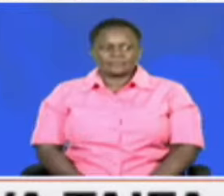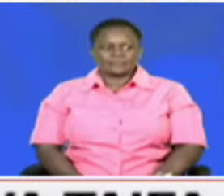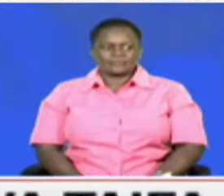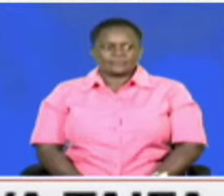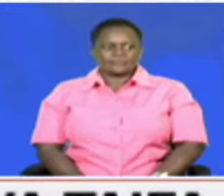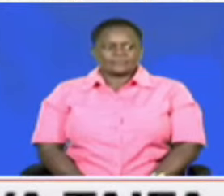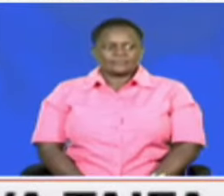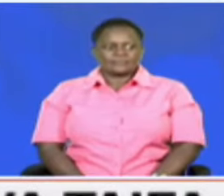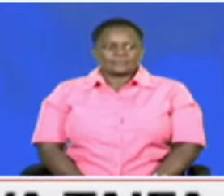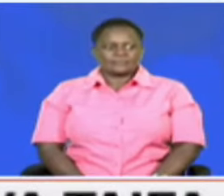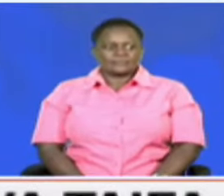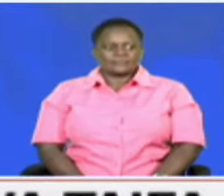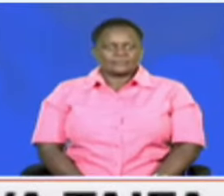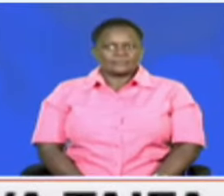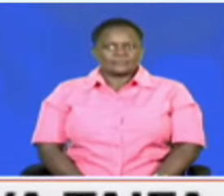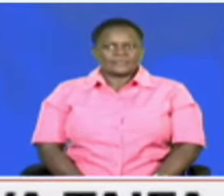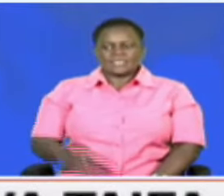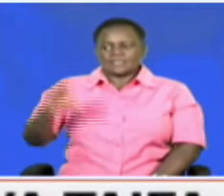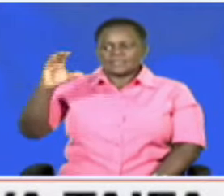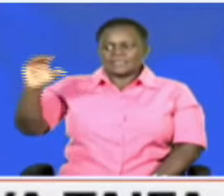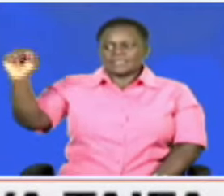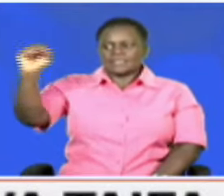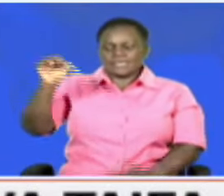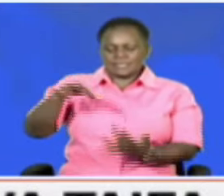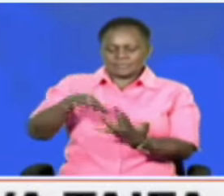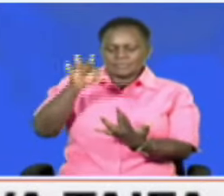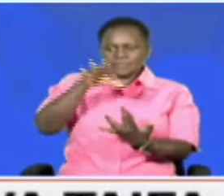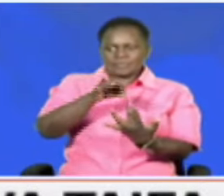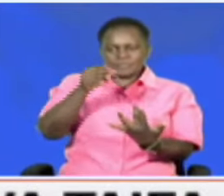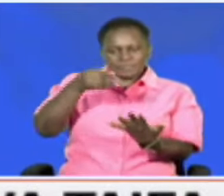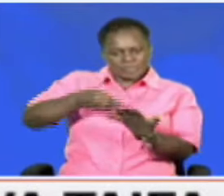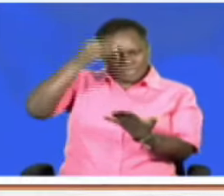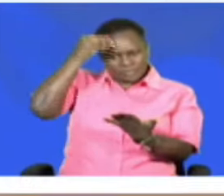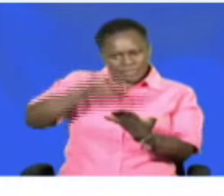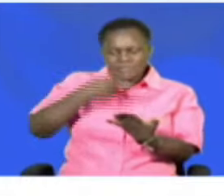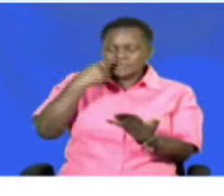Nairobi. Na waziri mteule wa elimu Julius Migos amesema kuwa iki